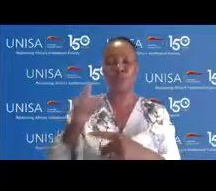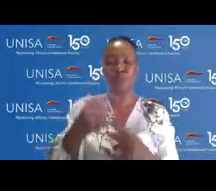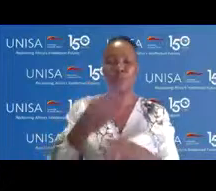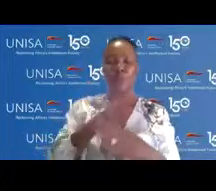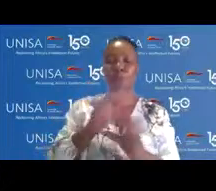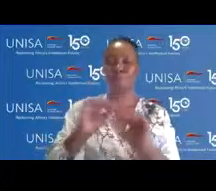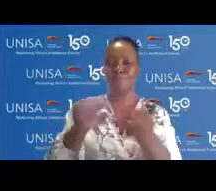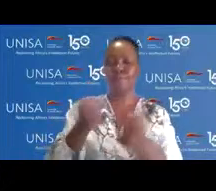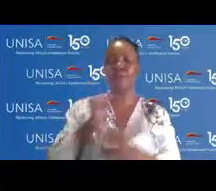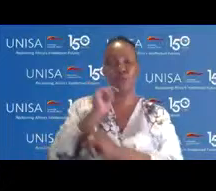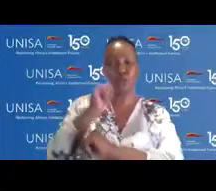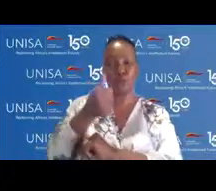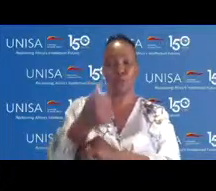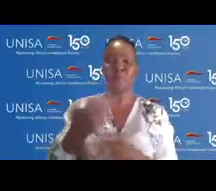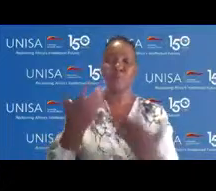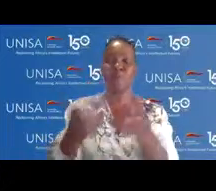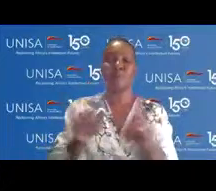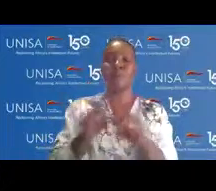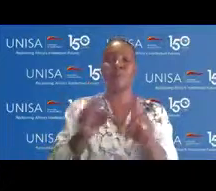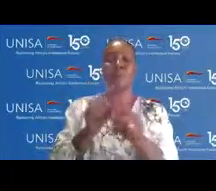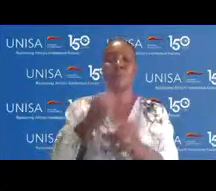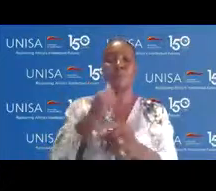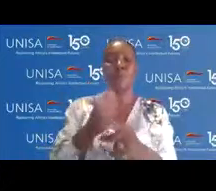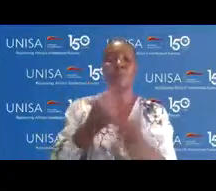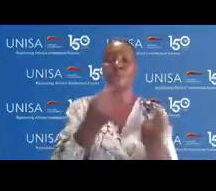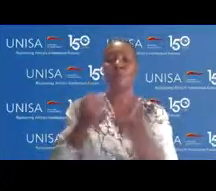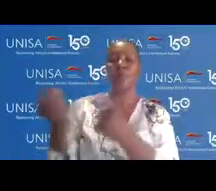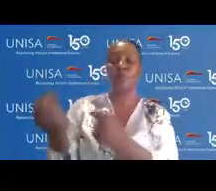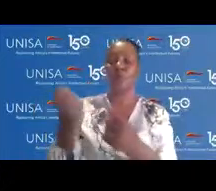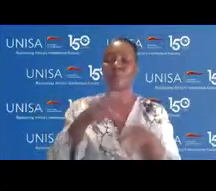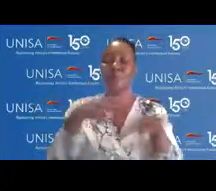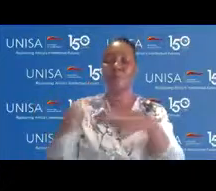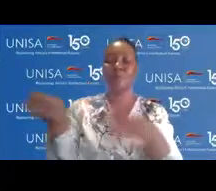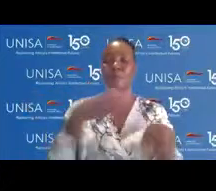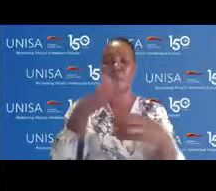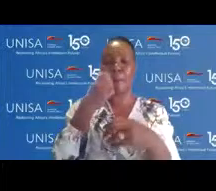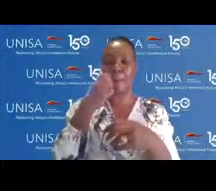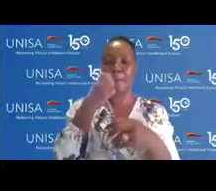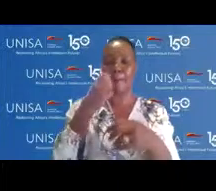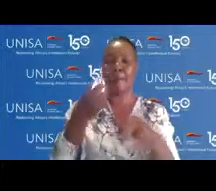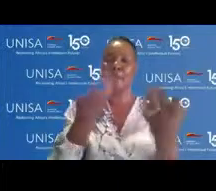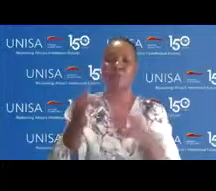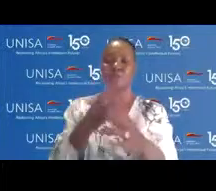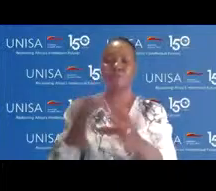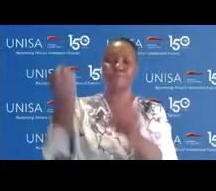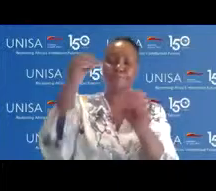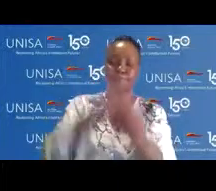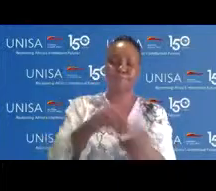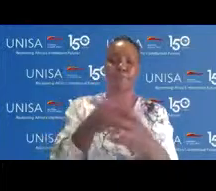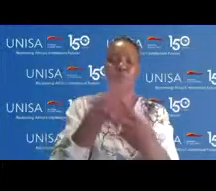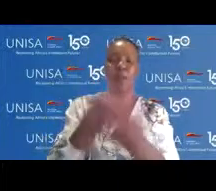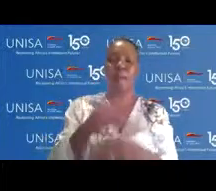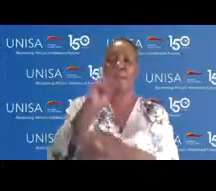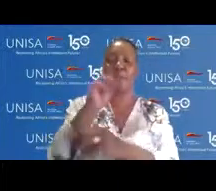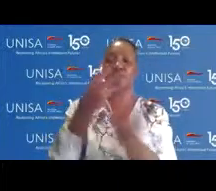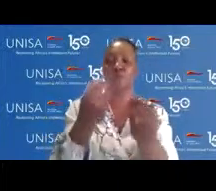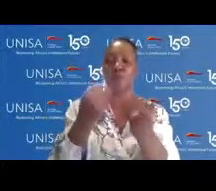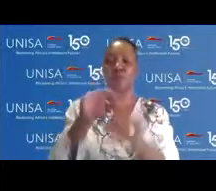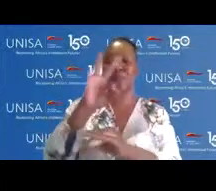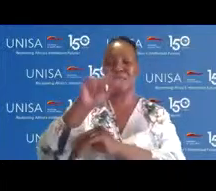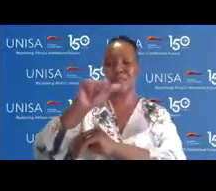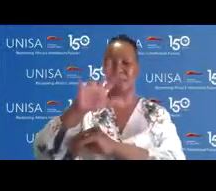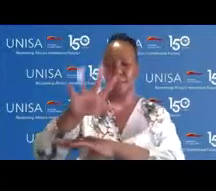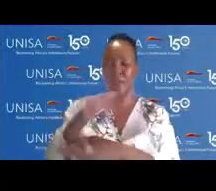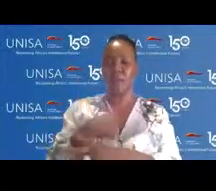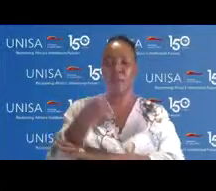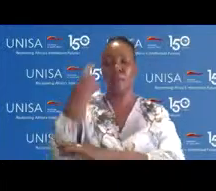I said, tomorrow we are tackling productivity tools and apps. We're going to really dive into Microsoft 365. I think a lot of